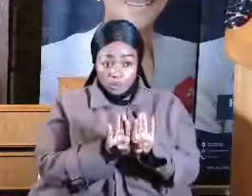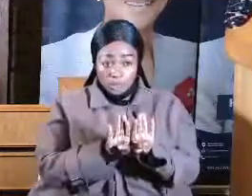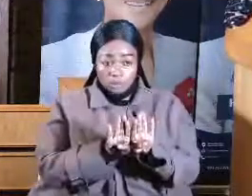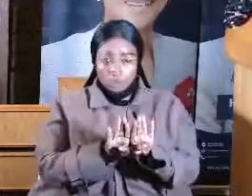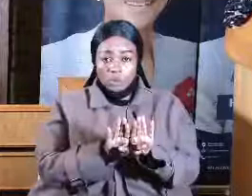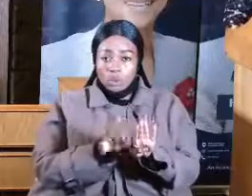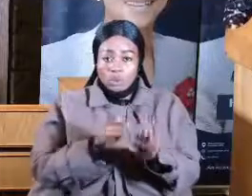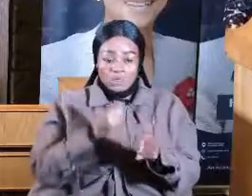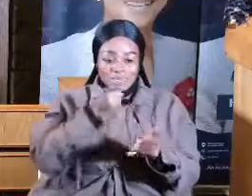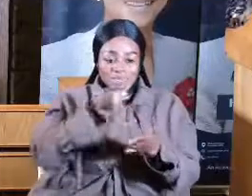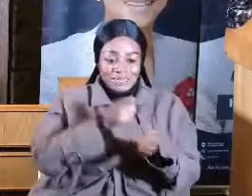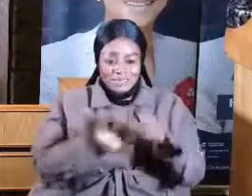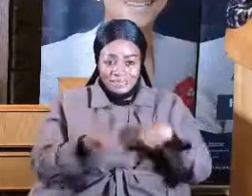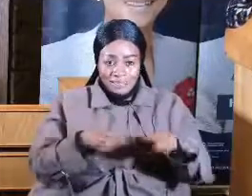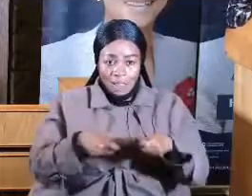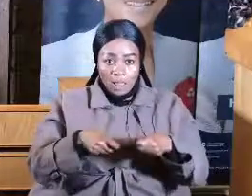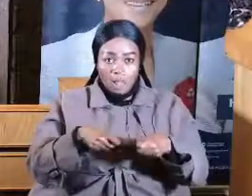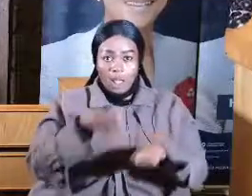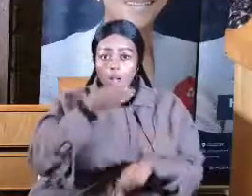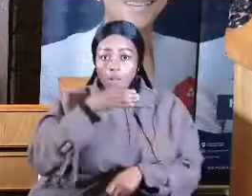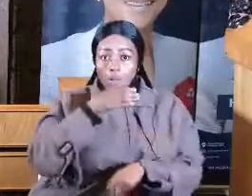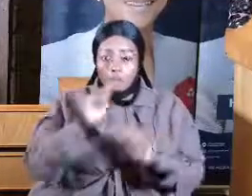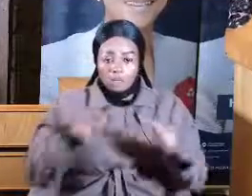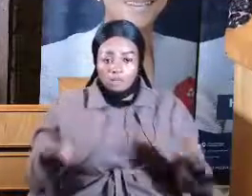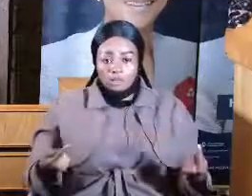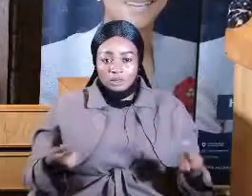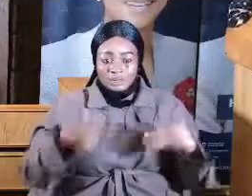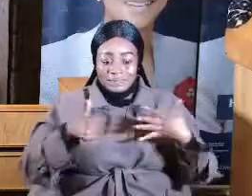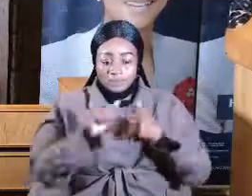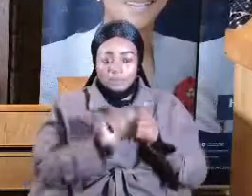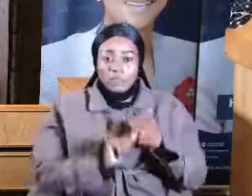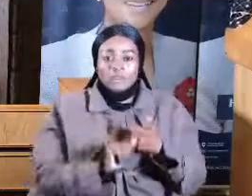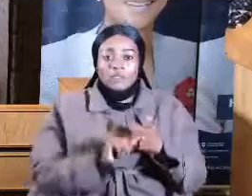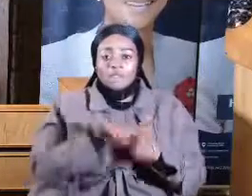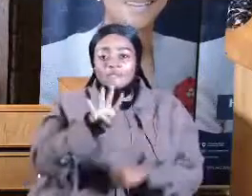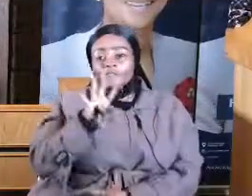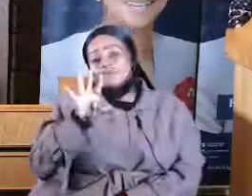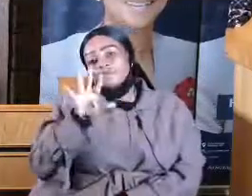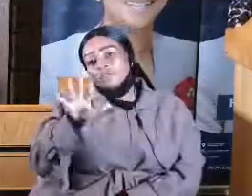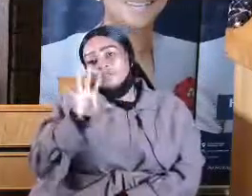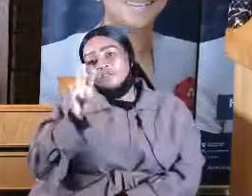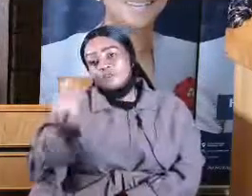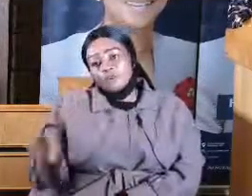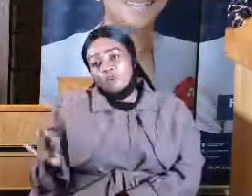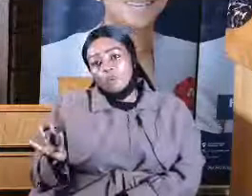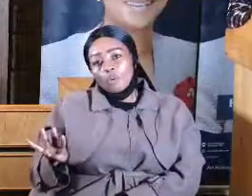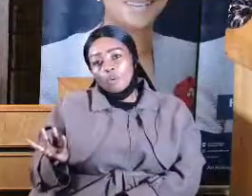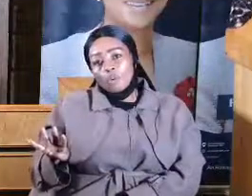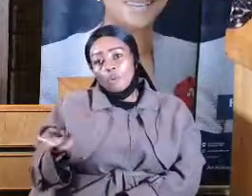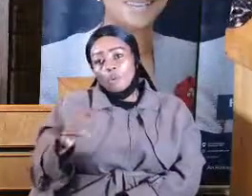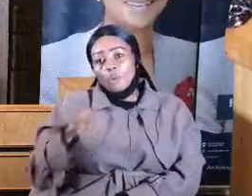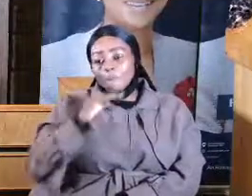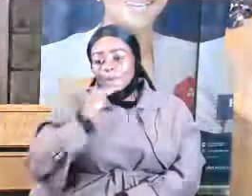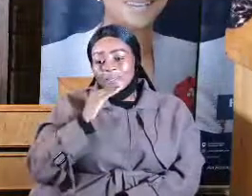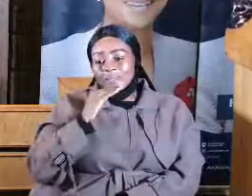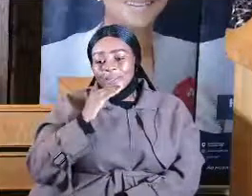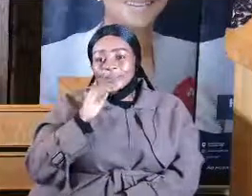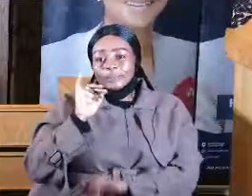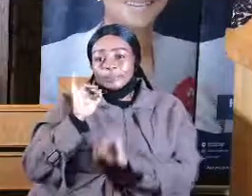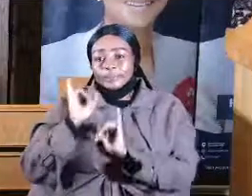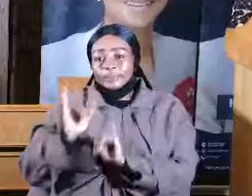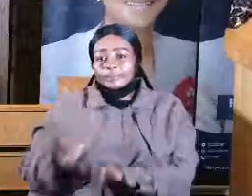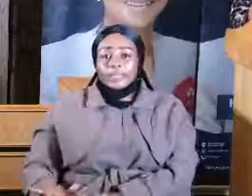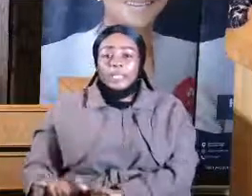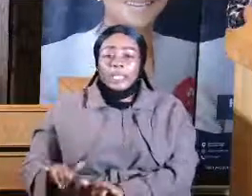women. And when the alcohol ban hit us for the last 6 months, those 54% of women who are single breadwinners were the most